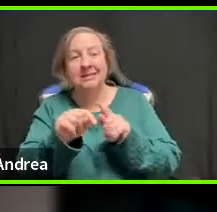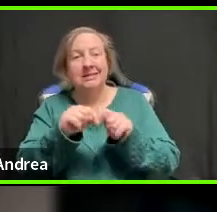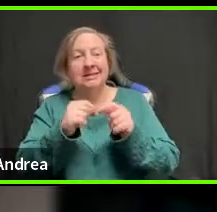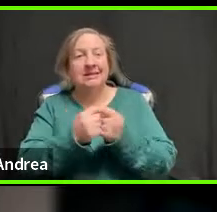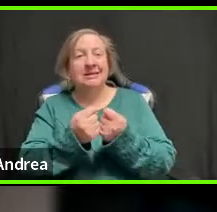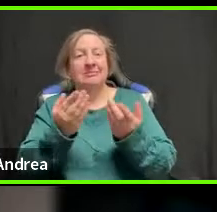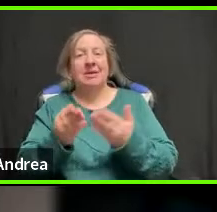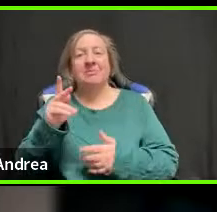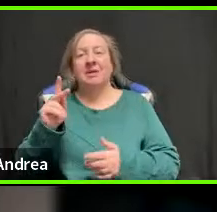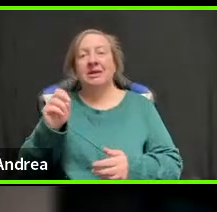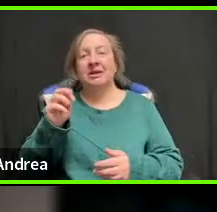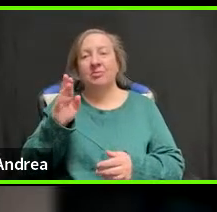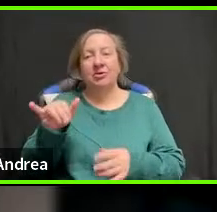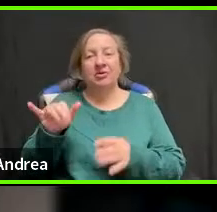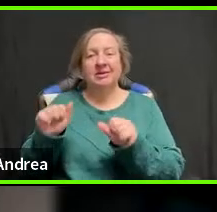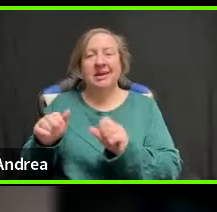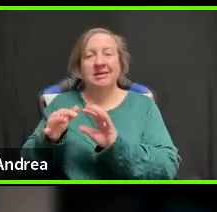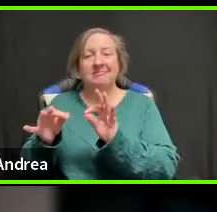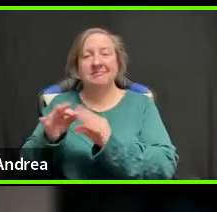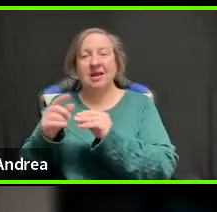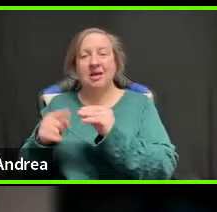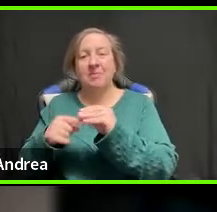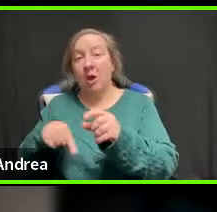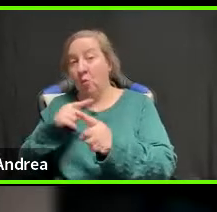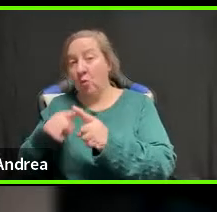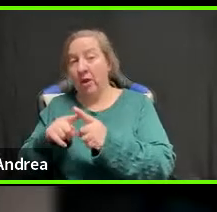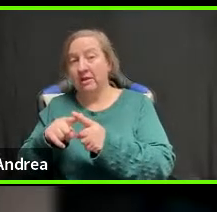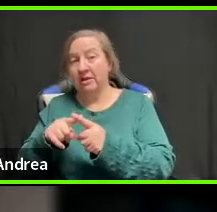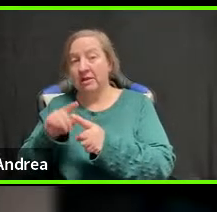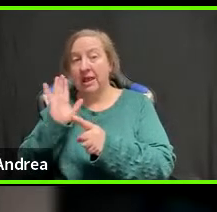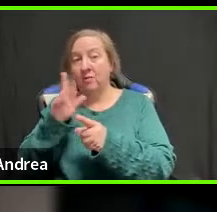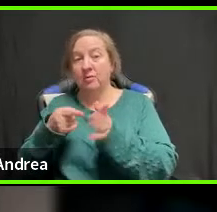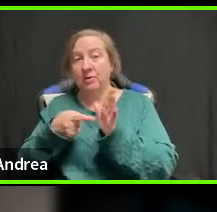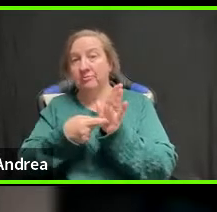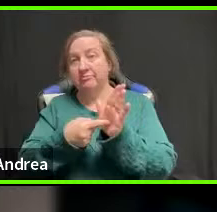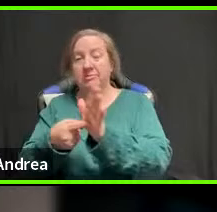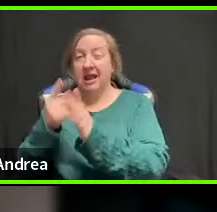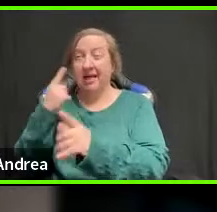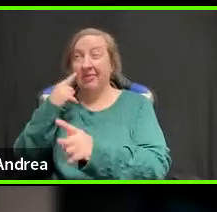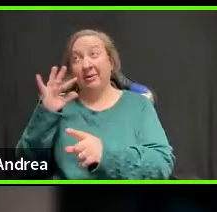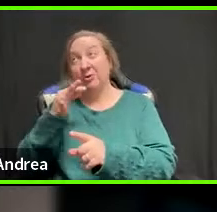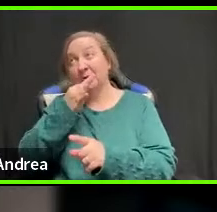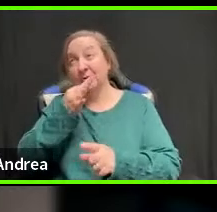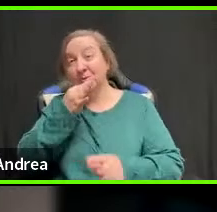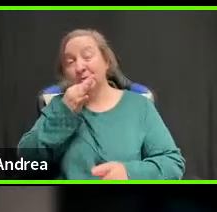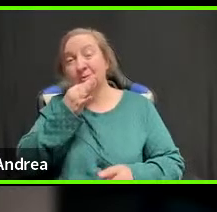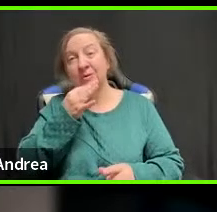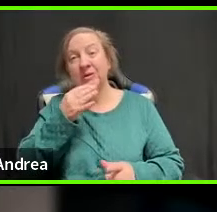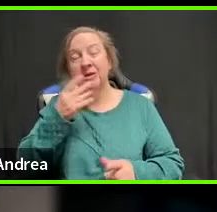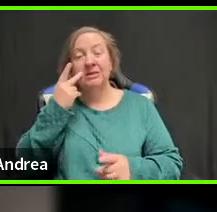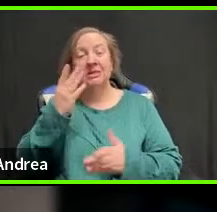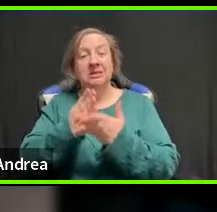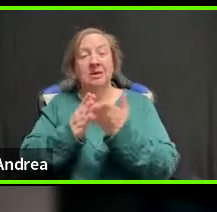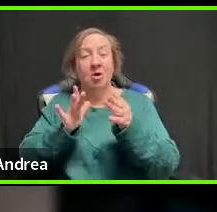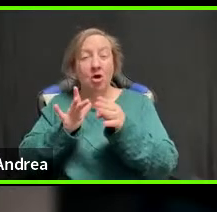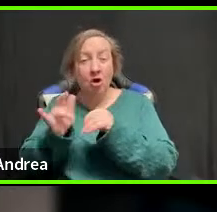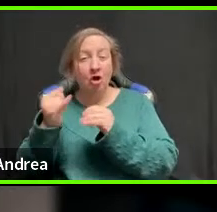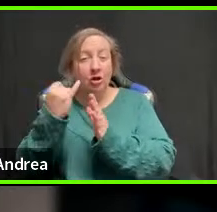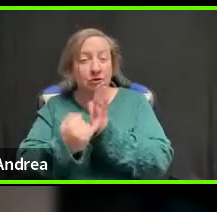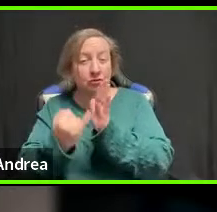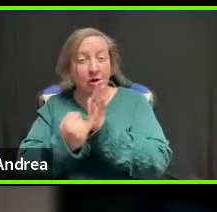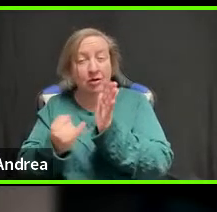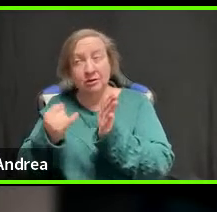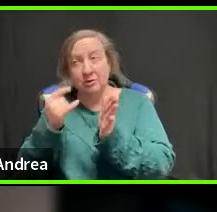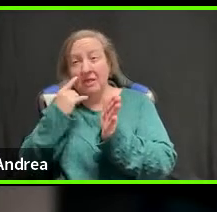can weigh on that about the timing of that, but I think it's pretty imminent. We've seen some early drafts, so I think we're getting really